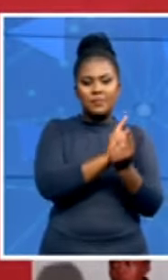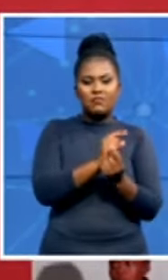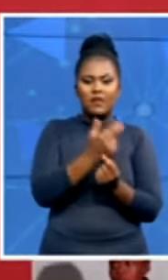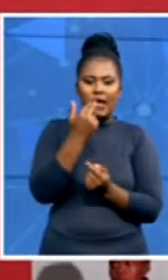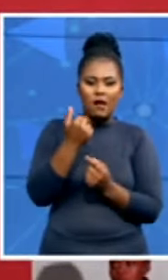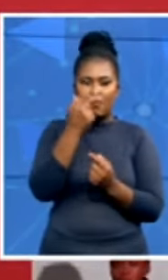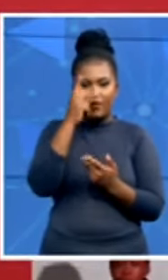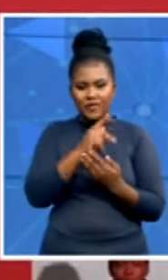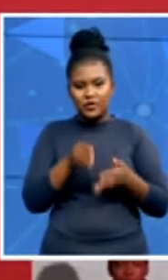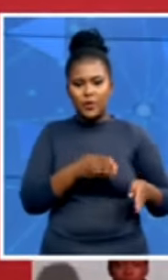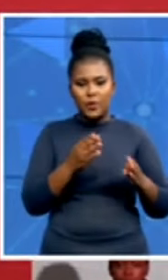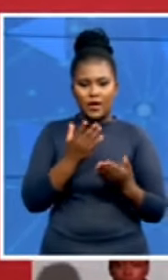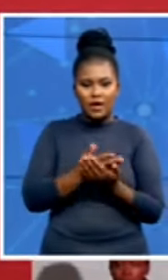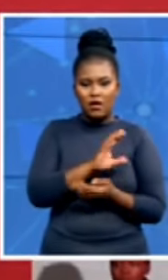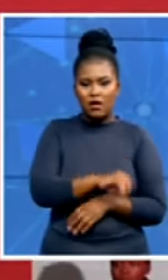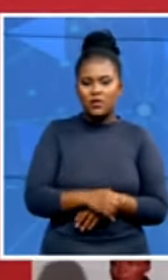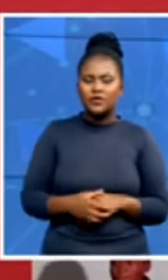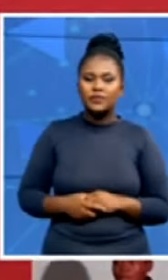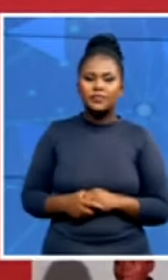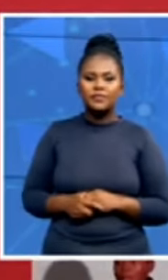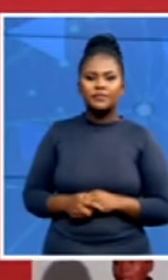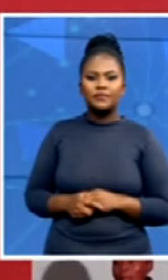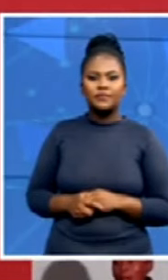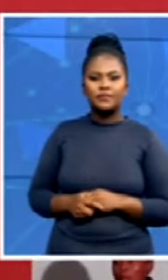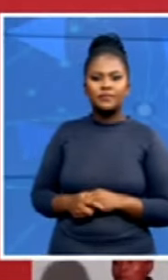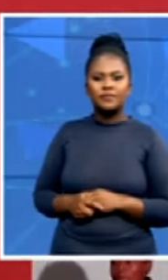The Premier of Gauteng